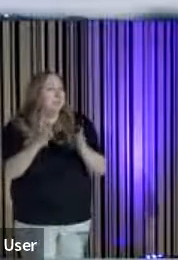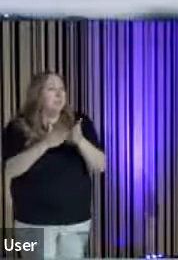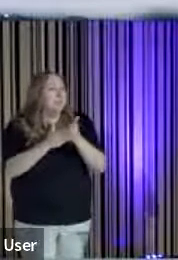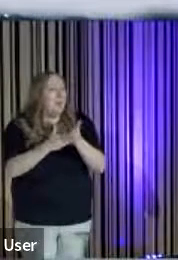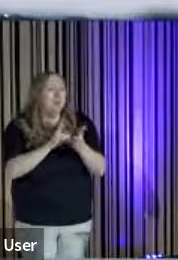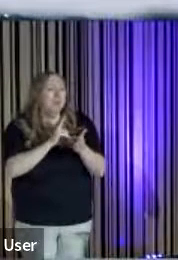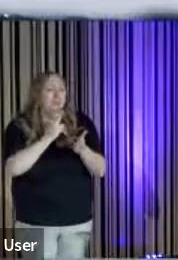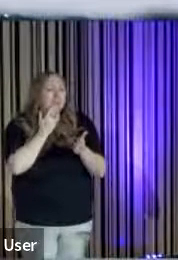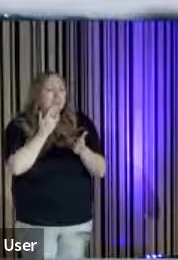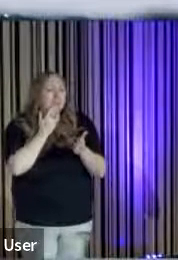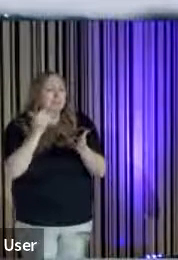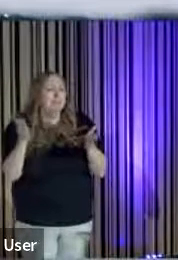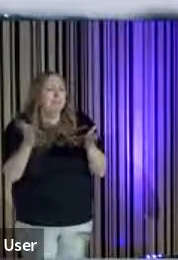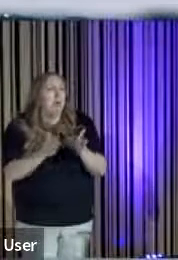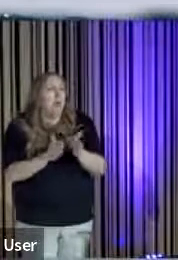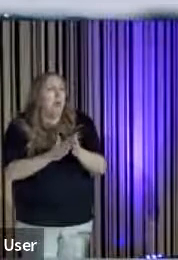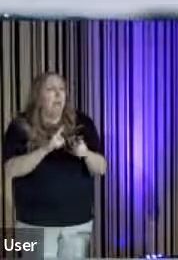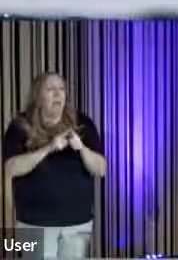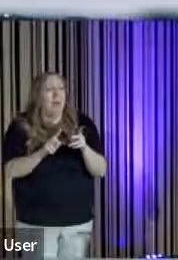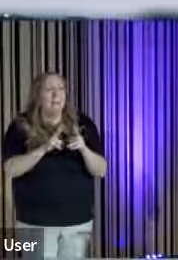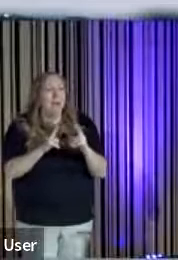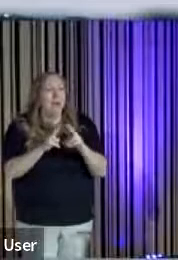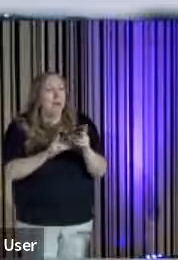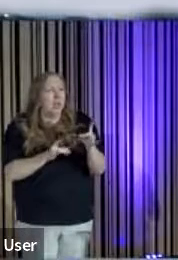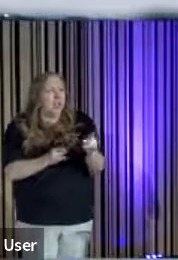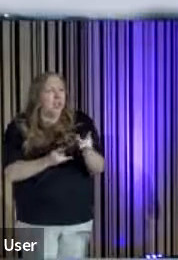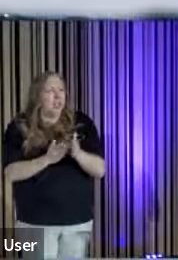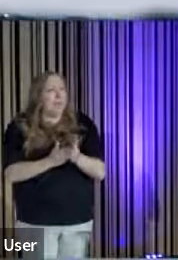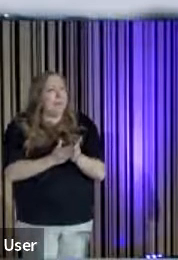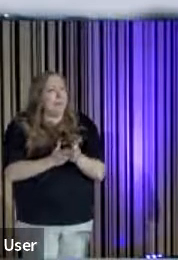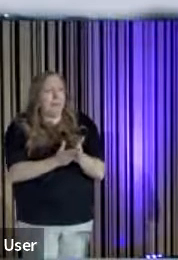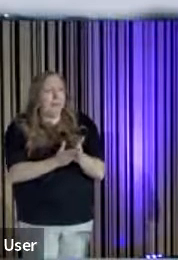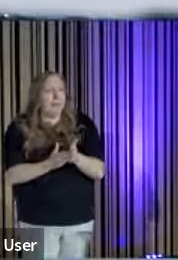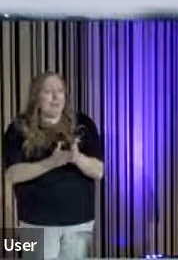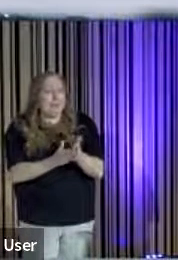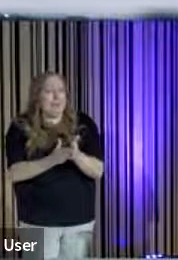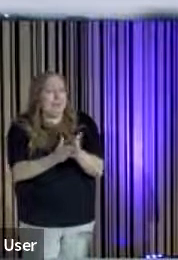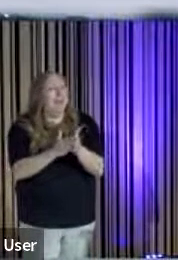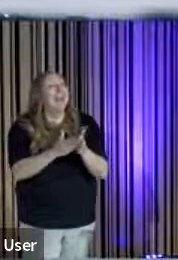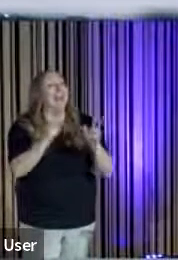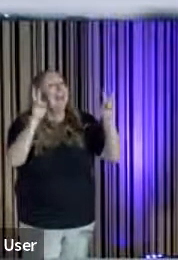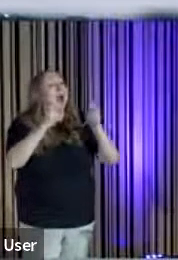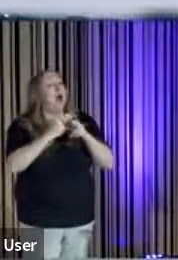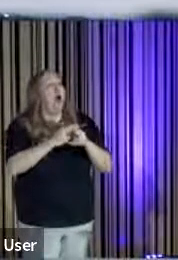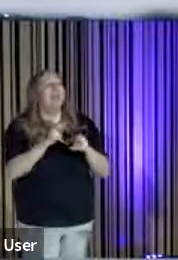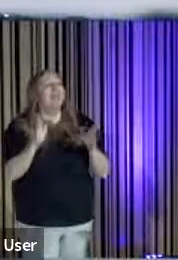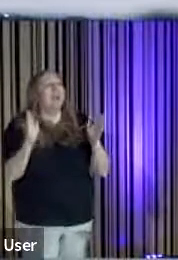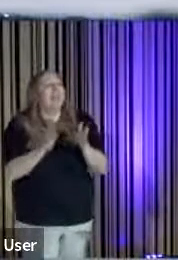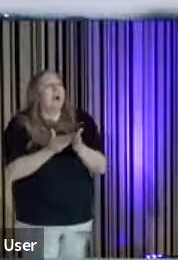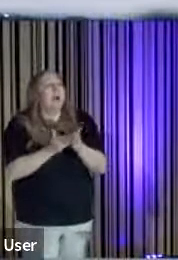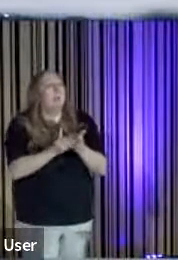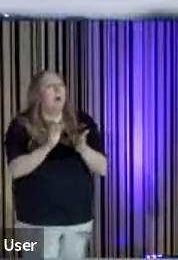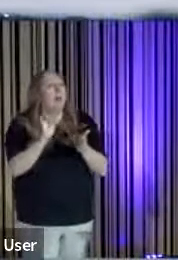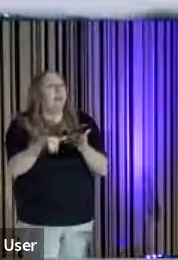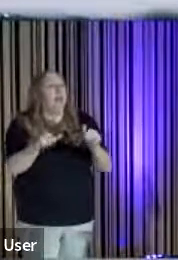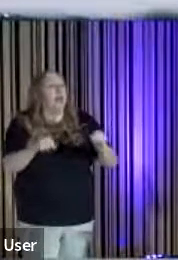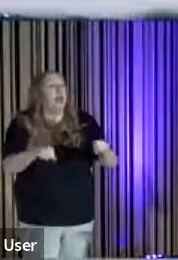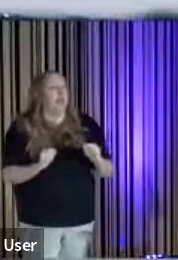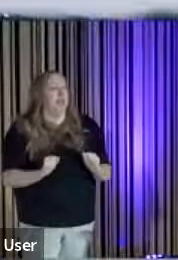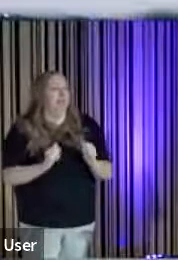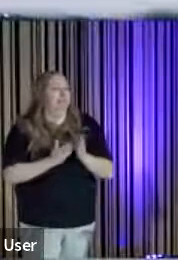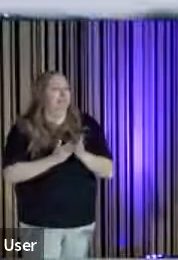it's very efficient. It's a little boat. It's the little boat that could, this little, yeah, kind of the same